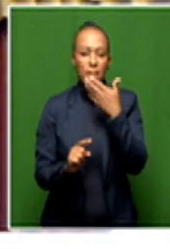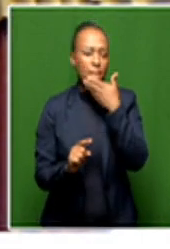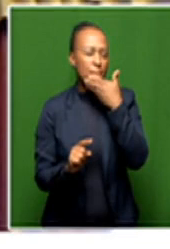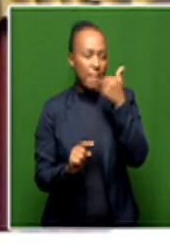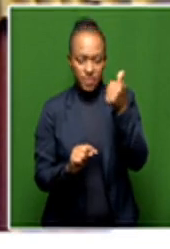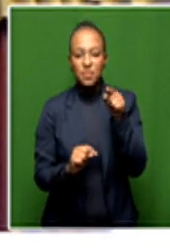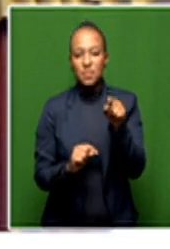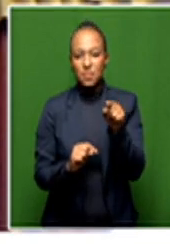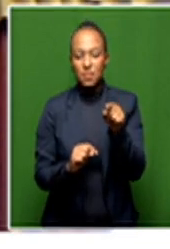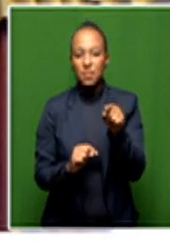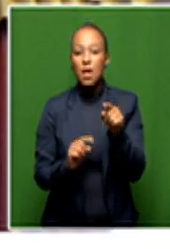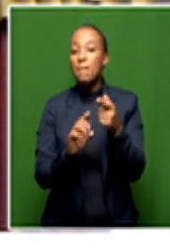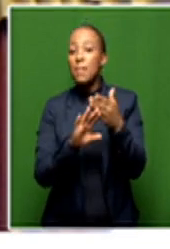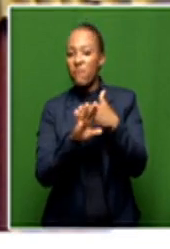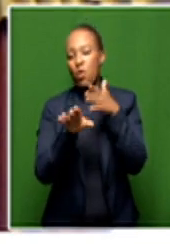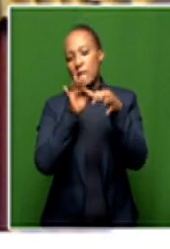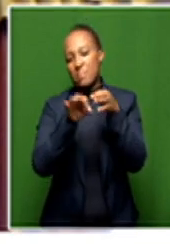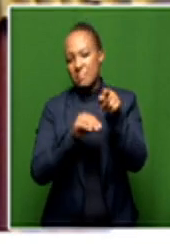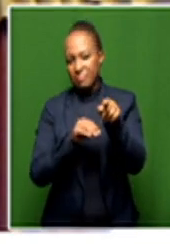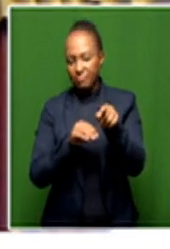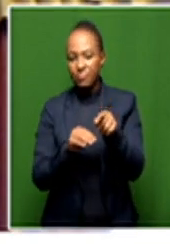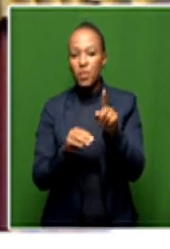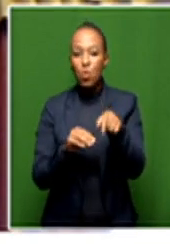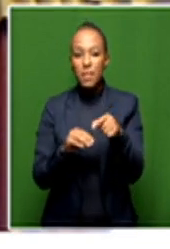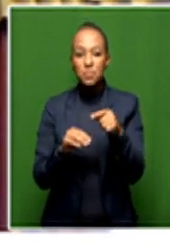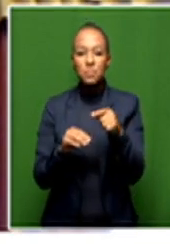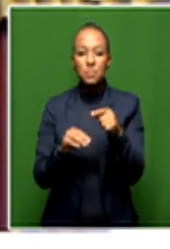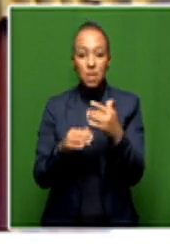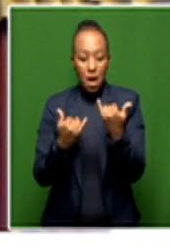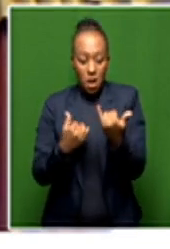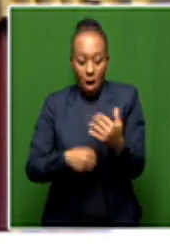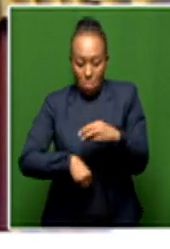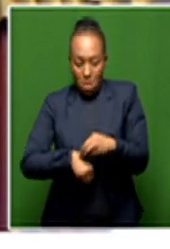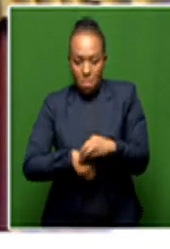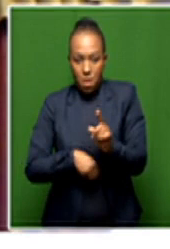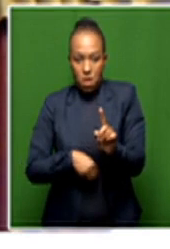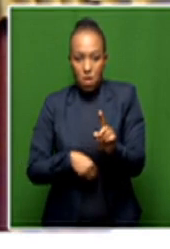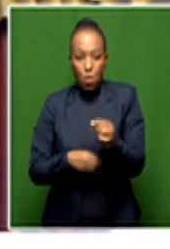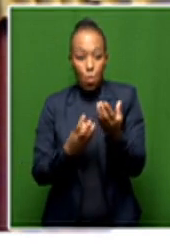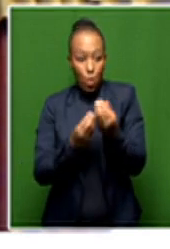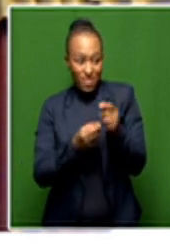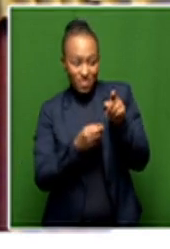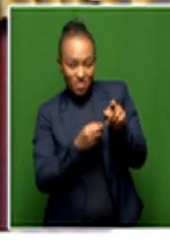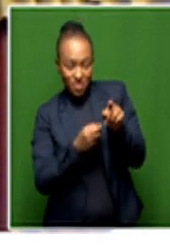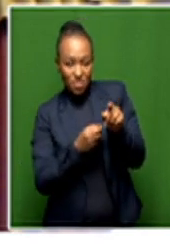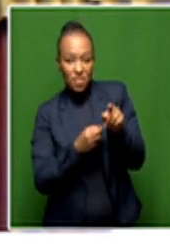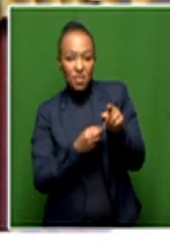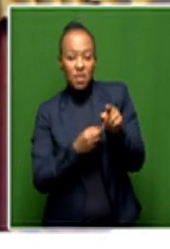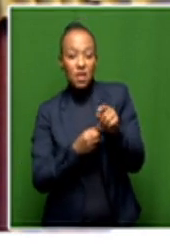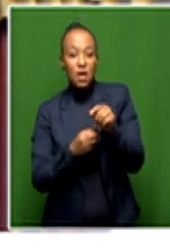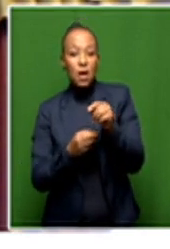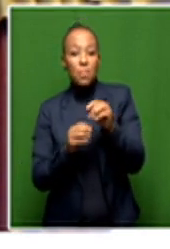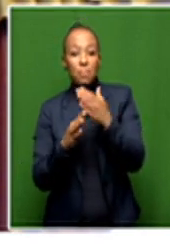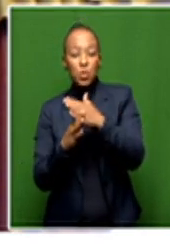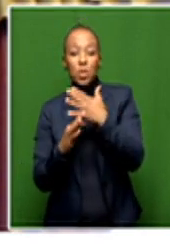vaccine. But before we get to that one, we still need to figure out the problems that we have with this between 2 and 8 degrees.